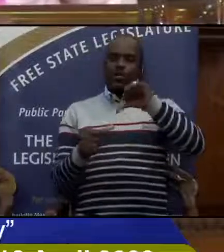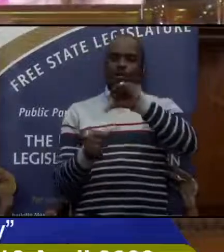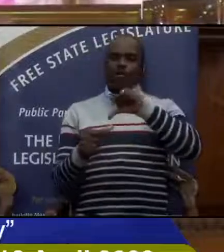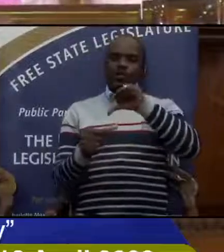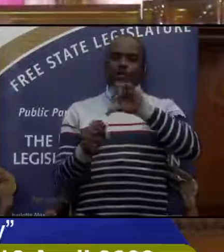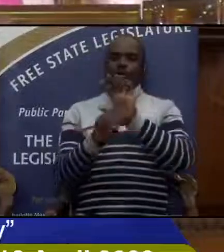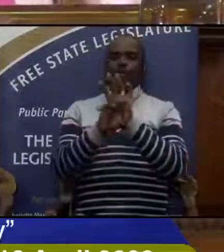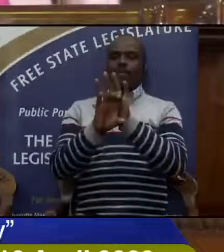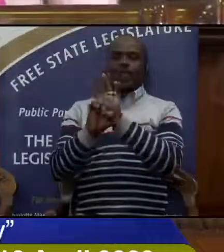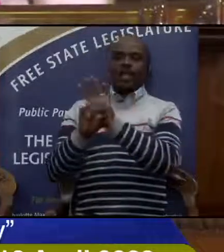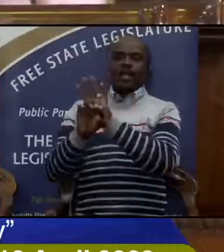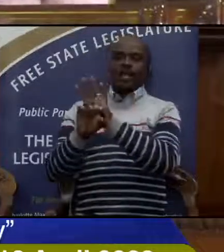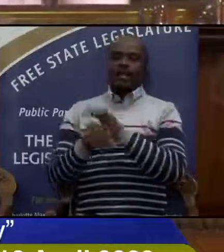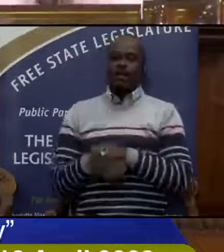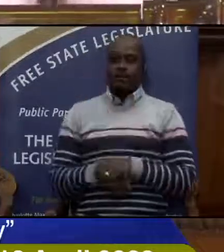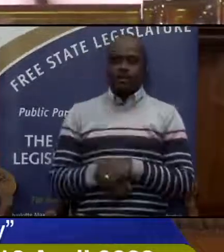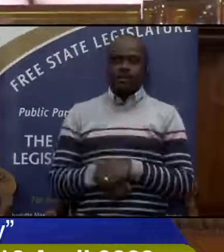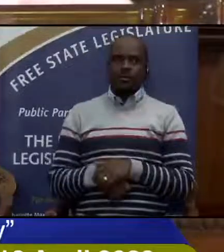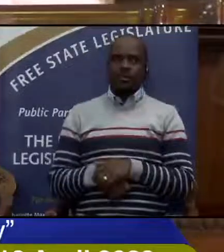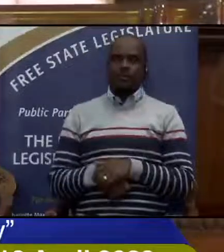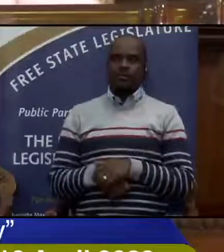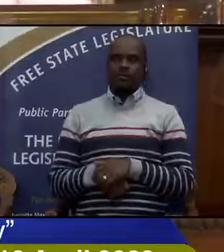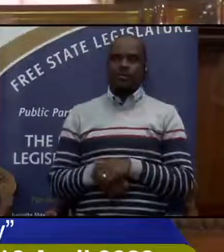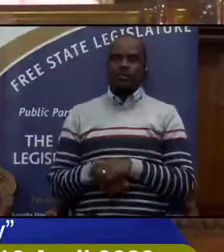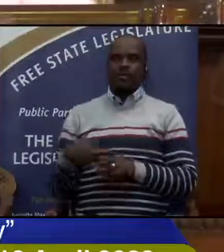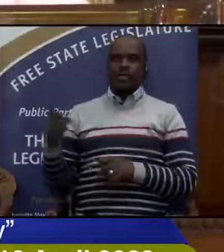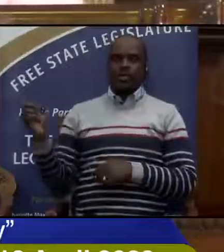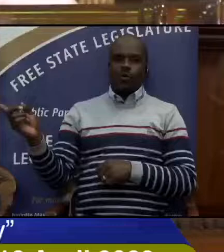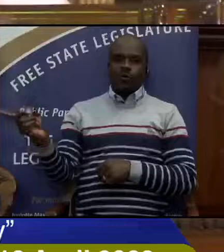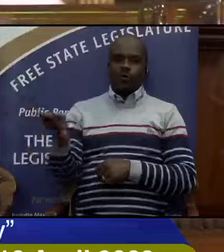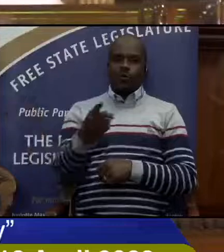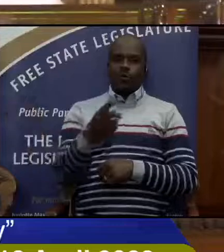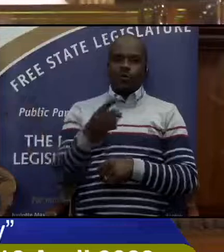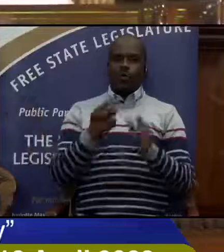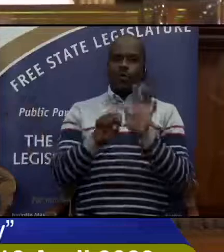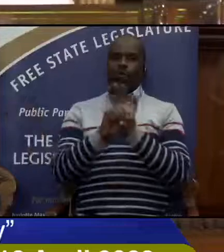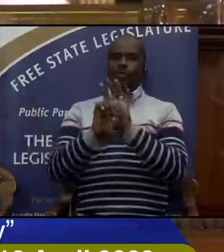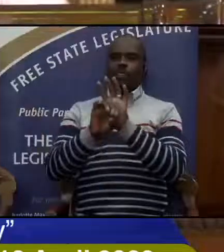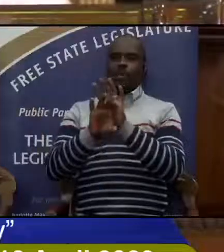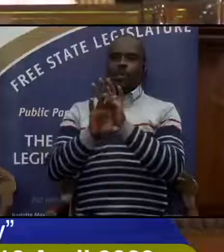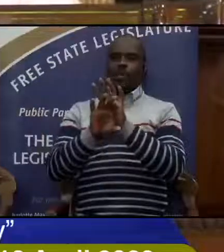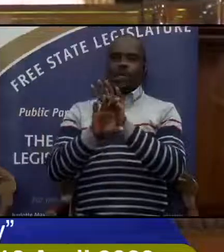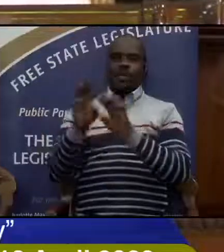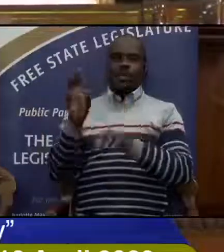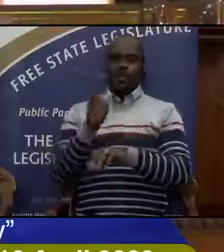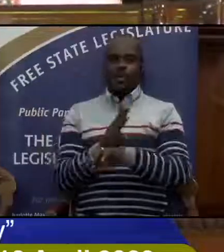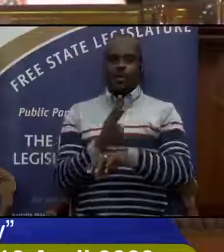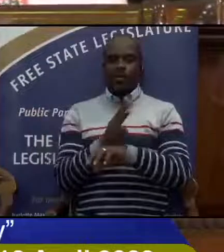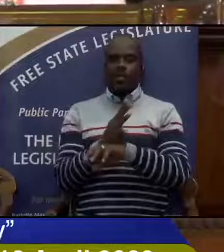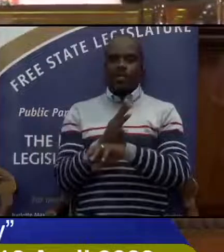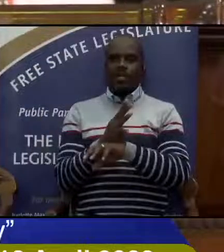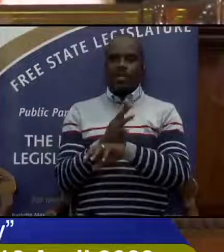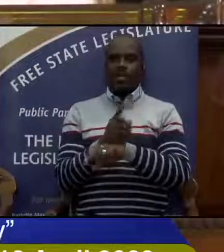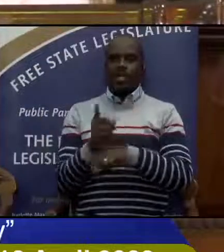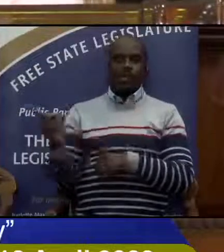stations, media houses present, ladies and gentlemen, the Buhlokwa Kaufe.